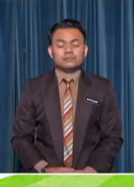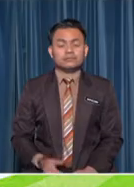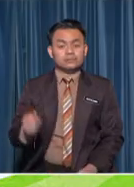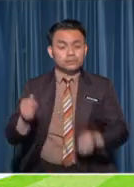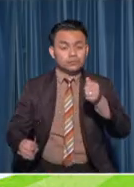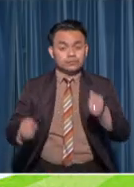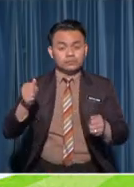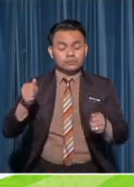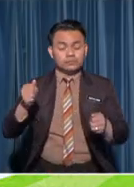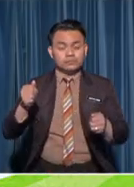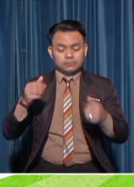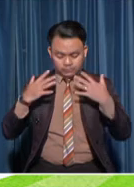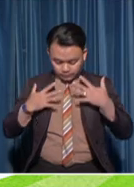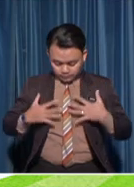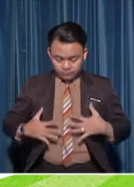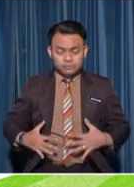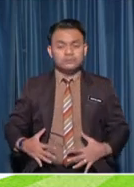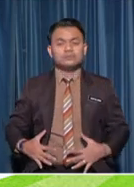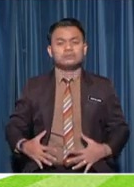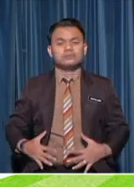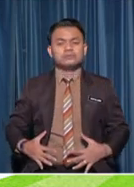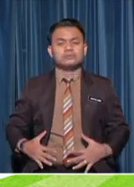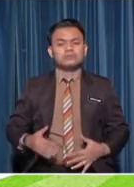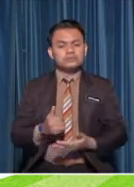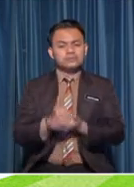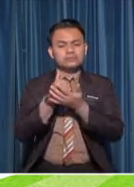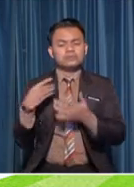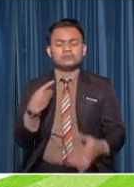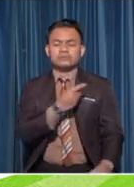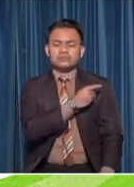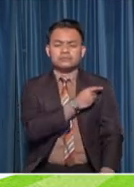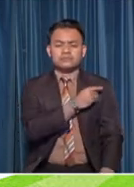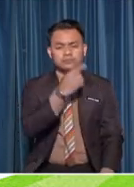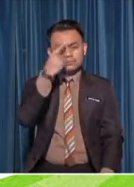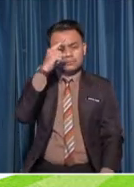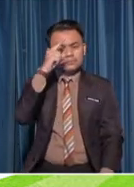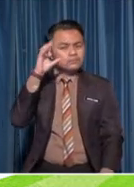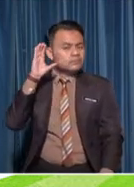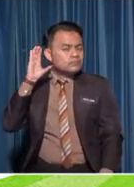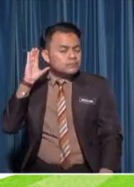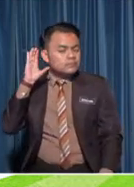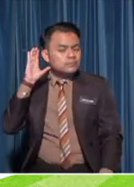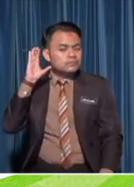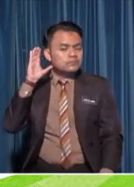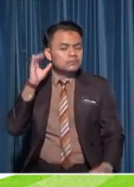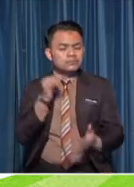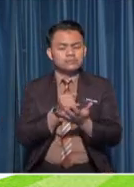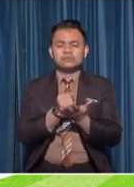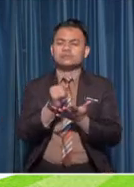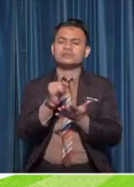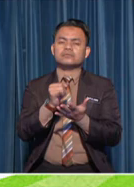Which part of our body helps us to hear different types of